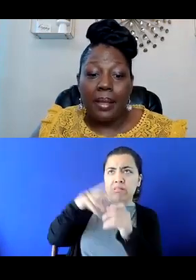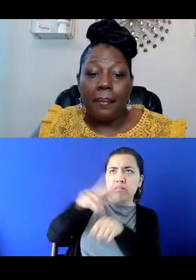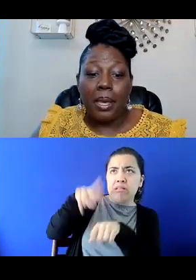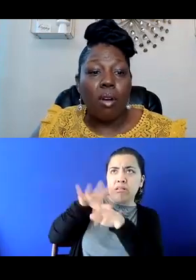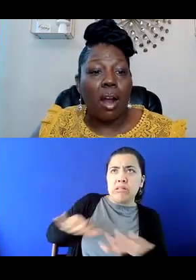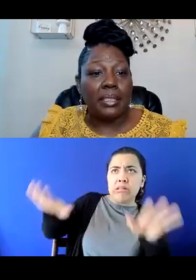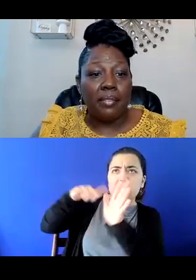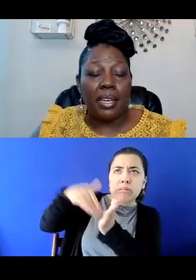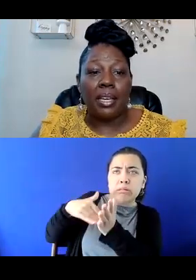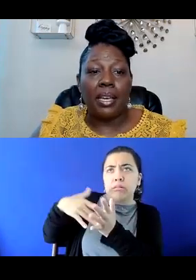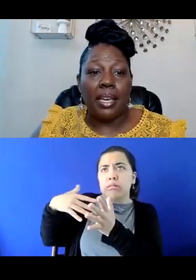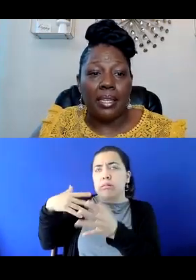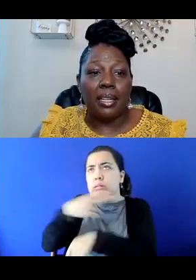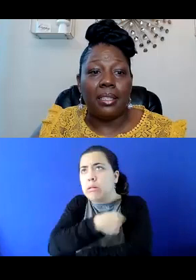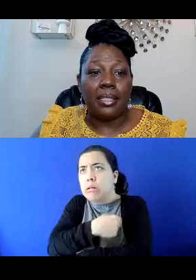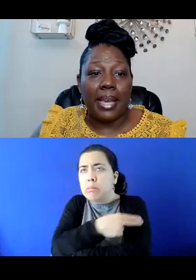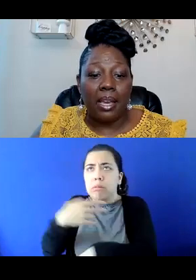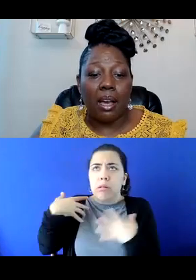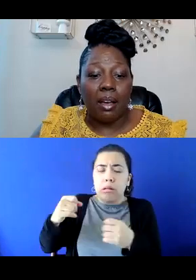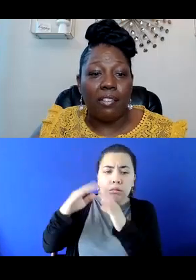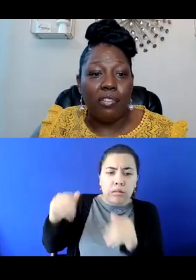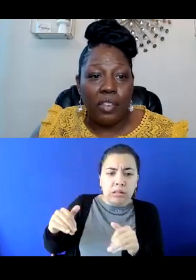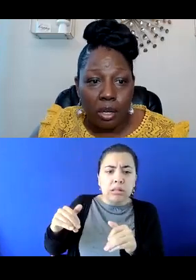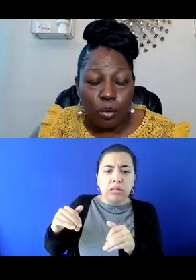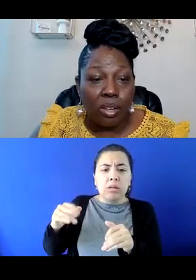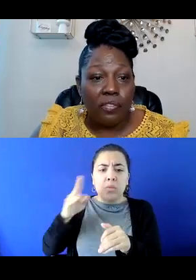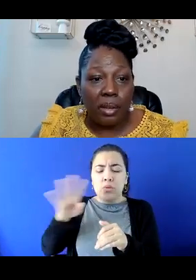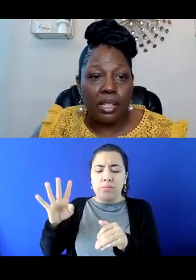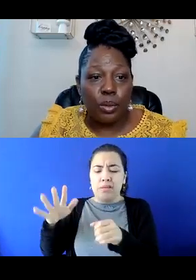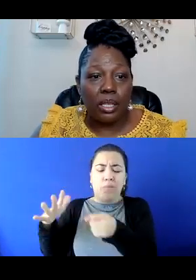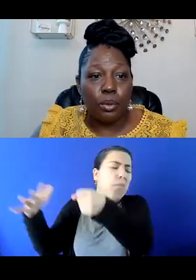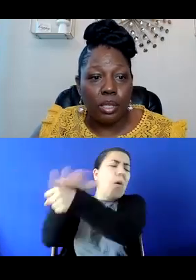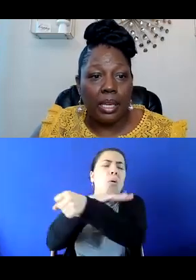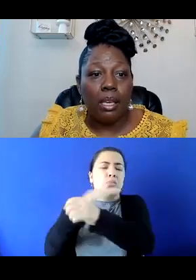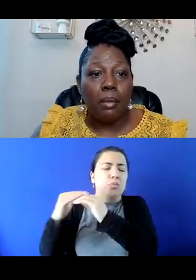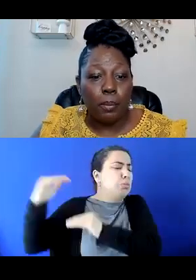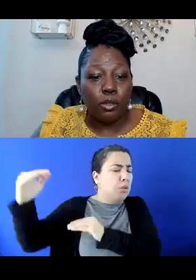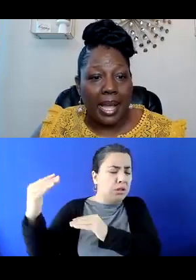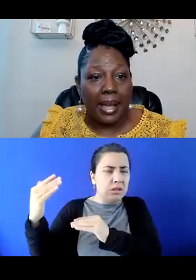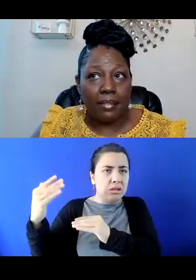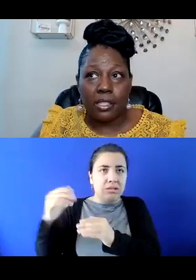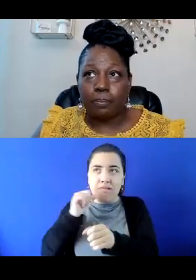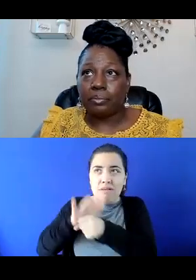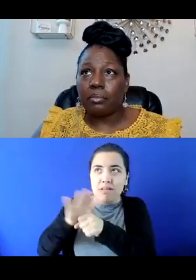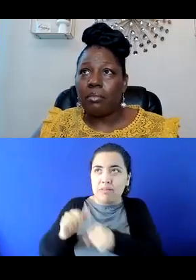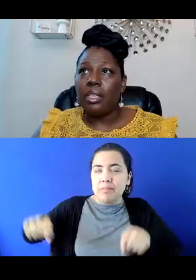can. People are living in the day of fear, where fear is really ruling people's